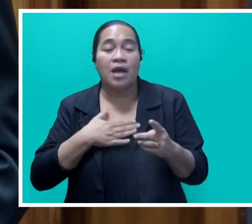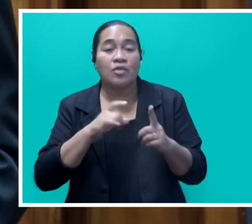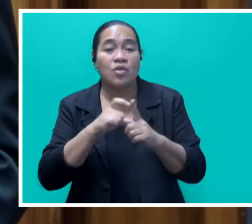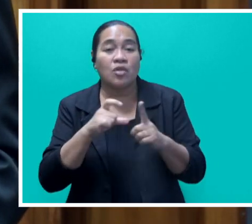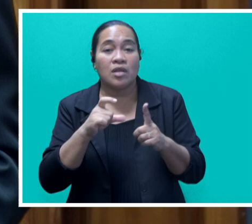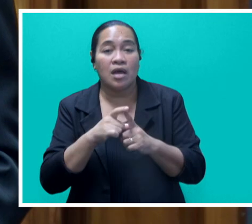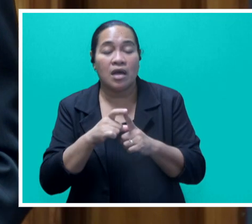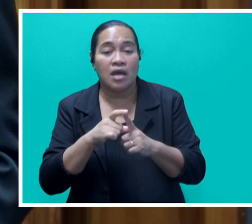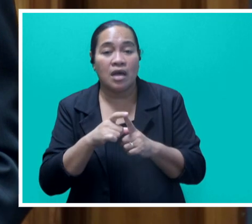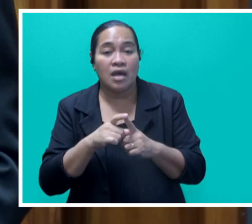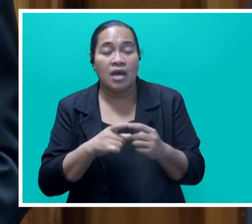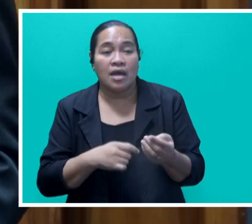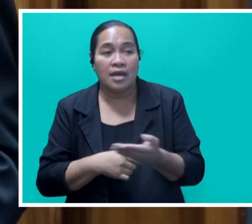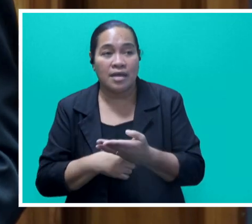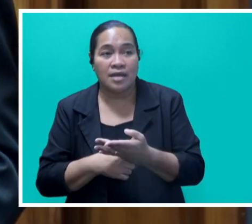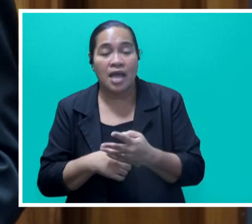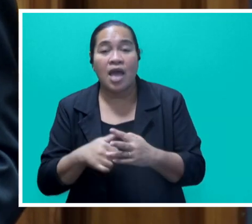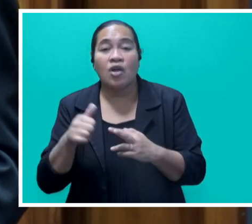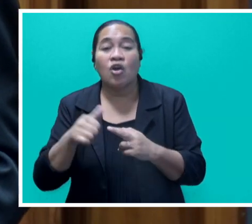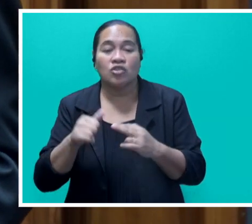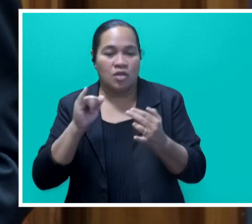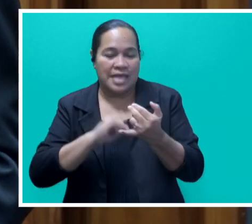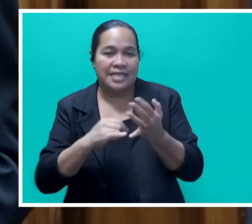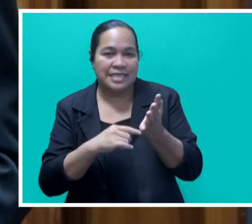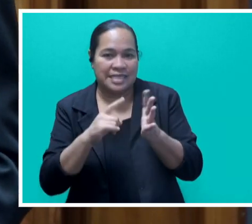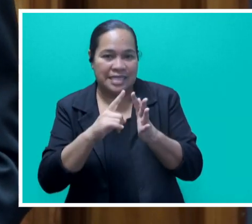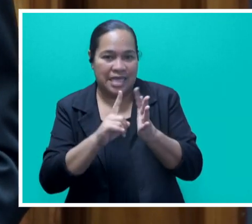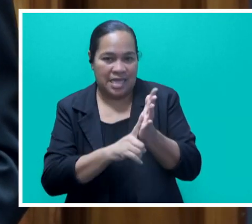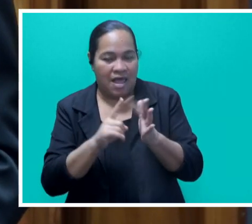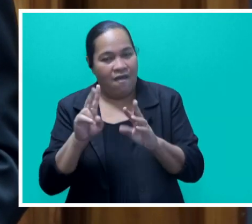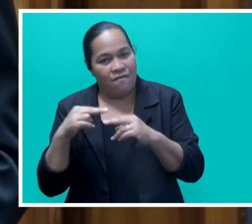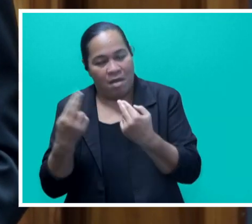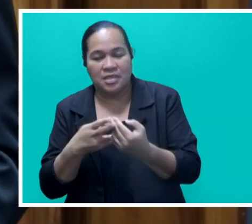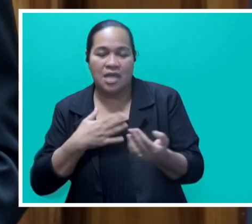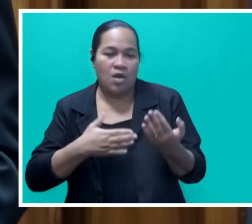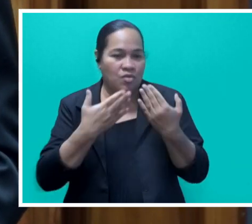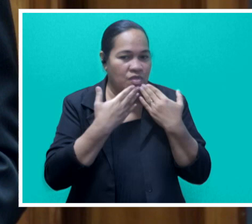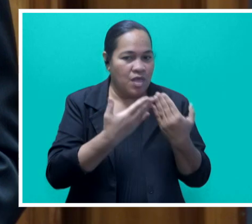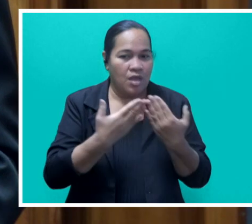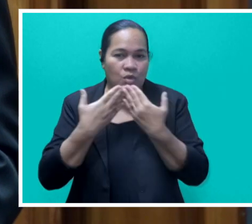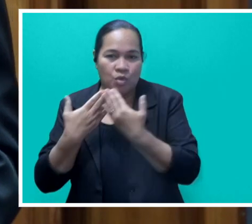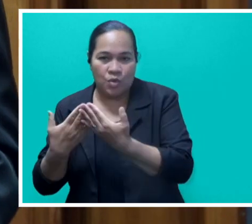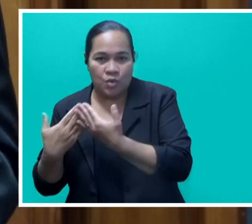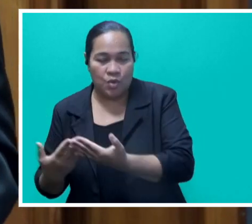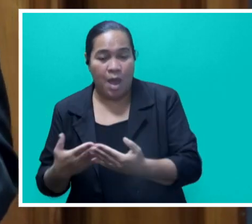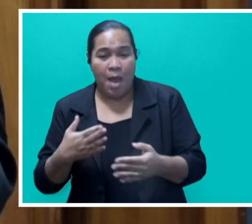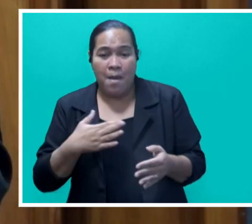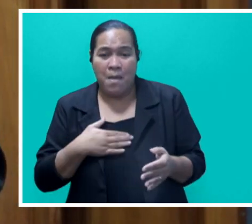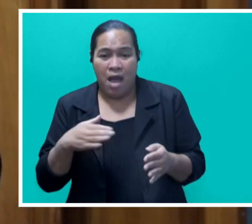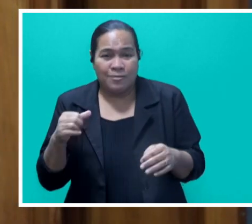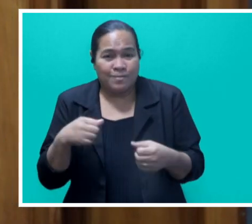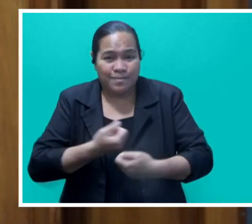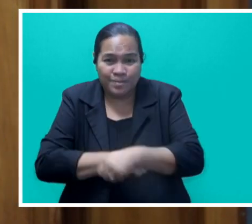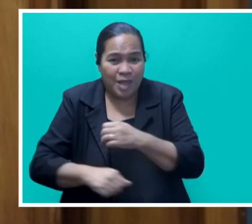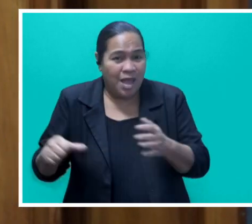Kamikamica, Bakalala, and Steel families, I say thank you. To my hard-working campaign team in